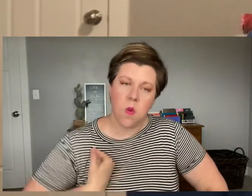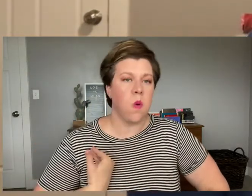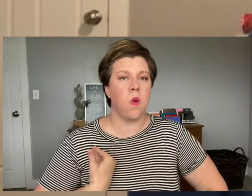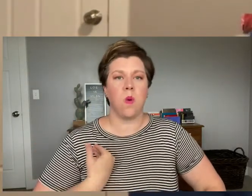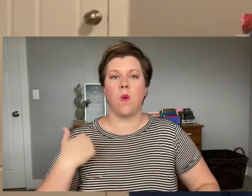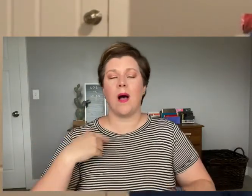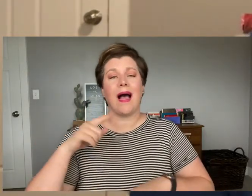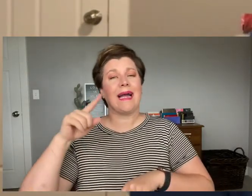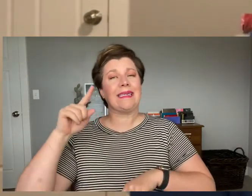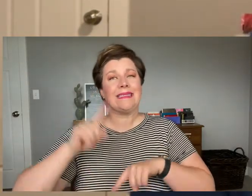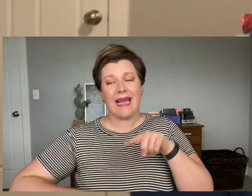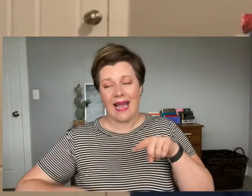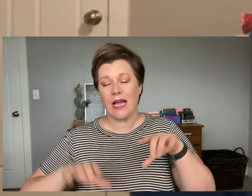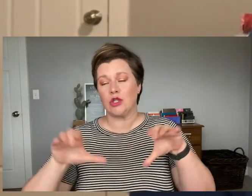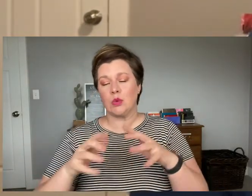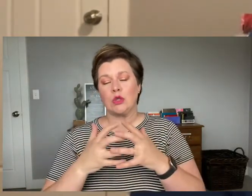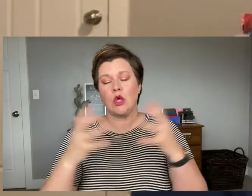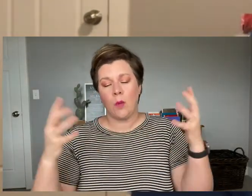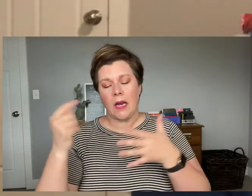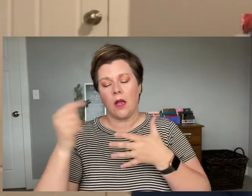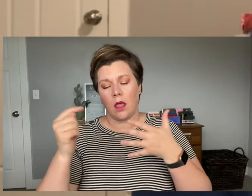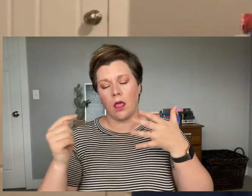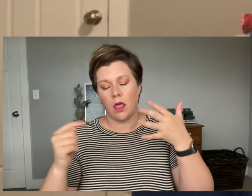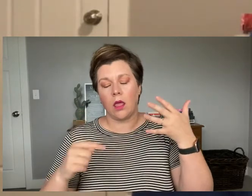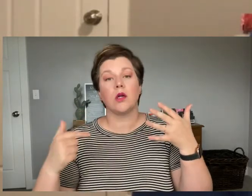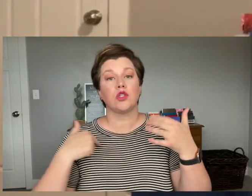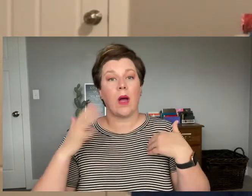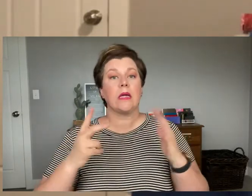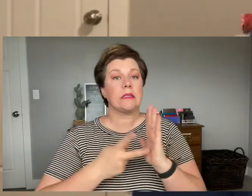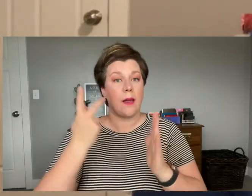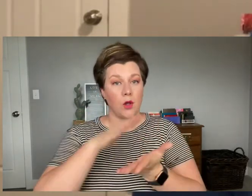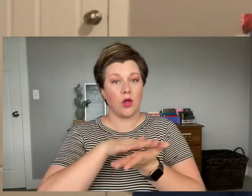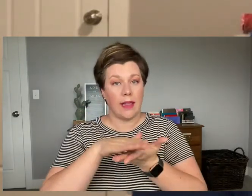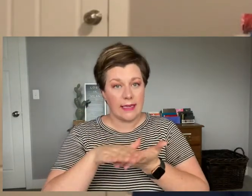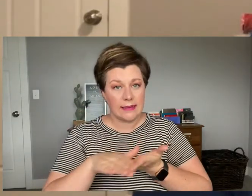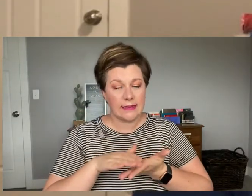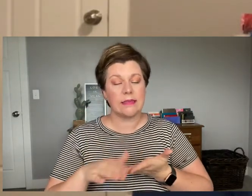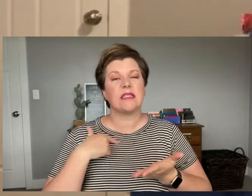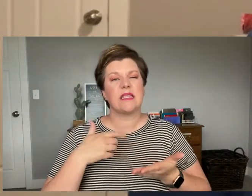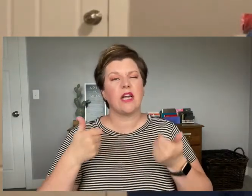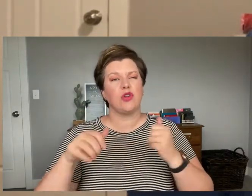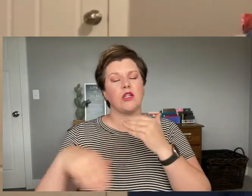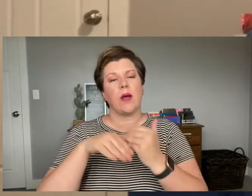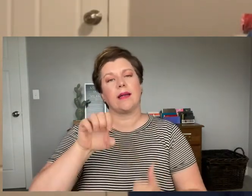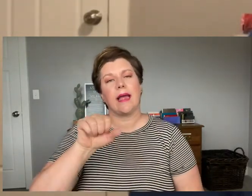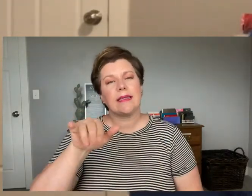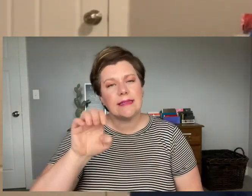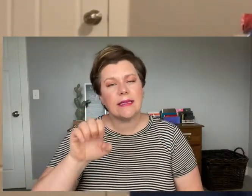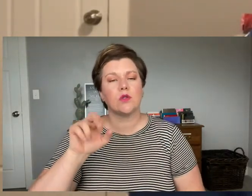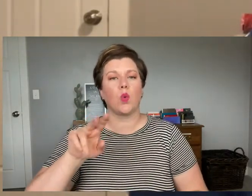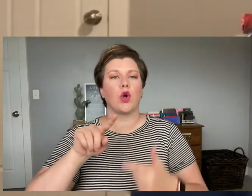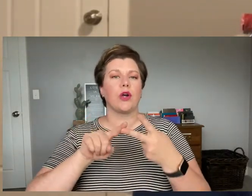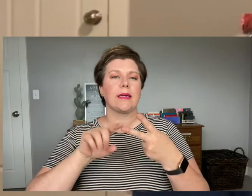week, but there are some days where I am so tired that I cannot even imagine doing that many steps. So I double